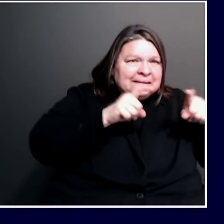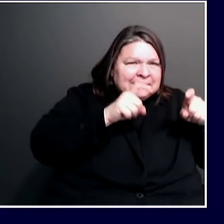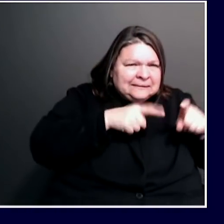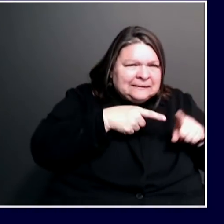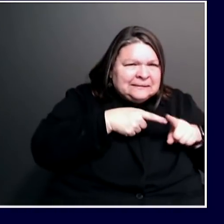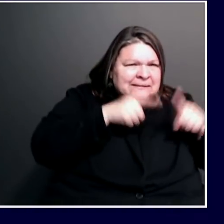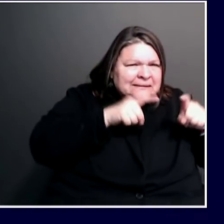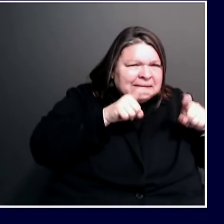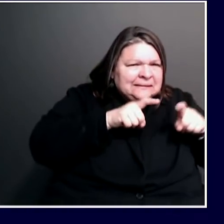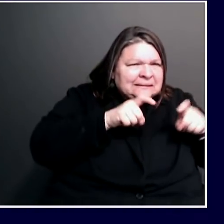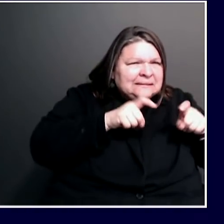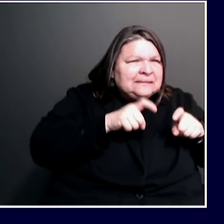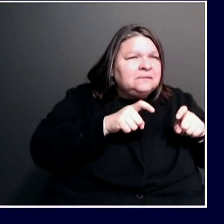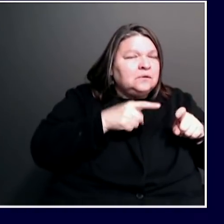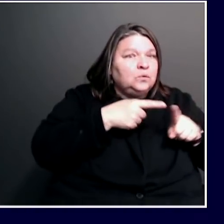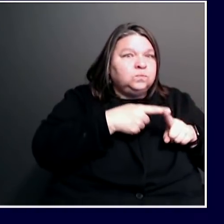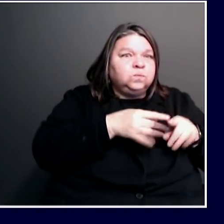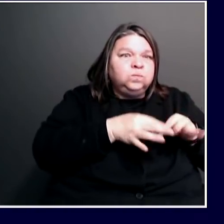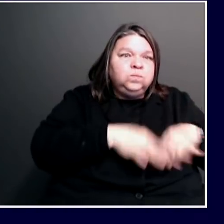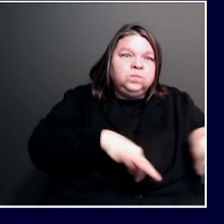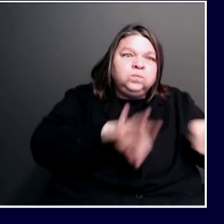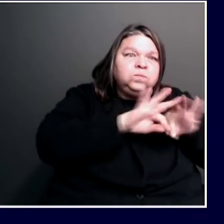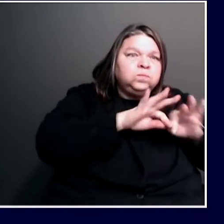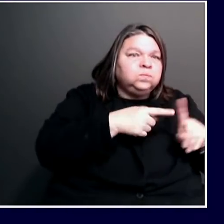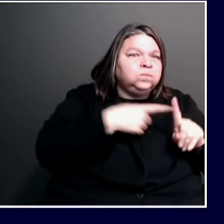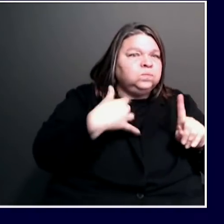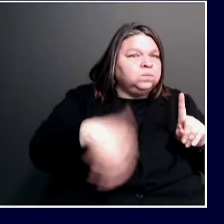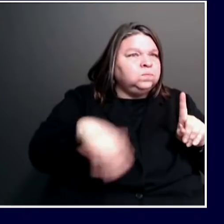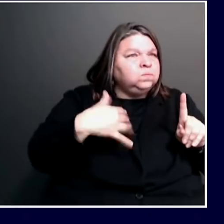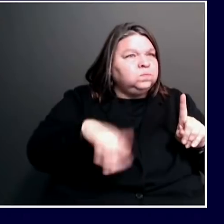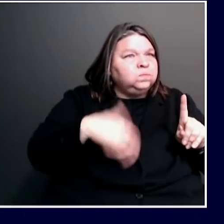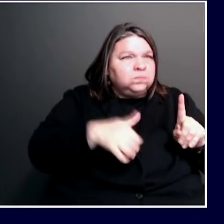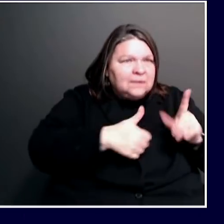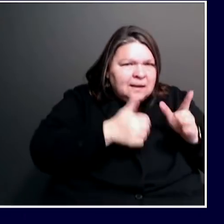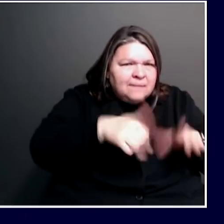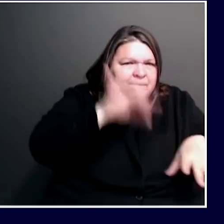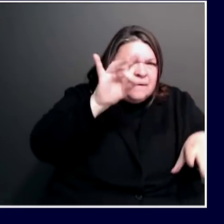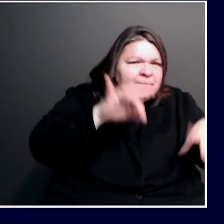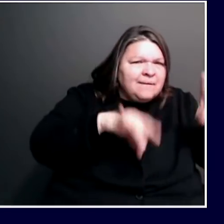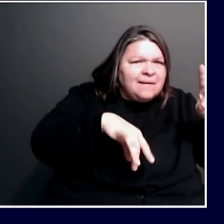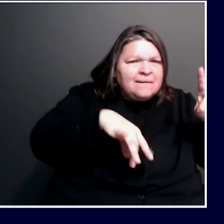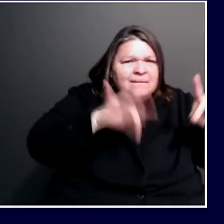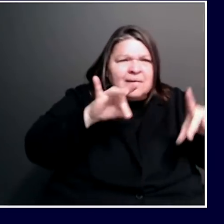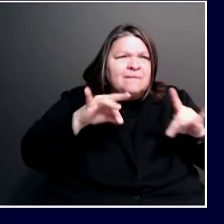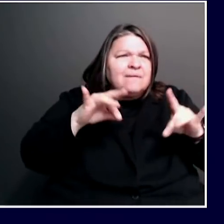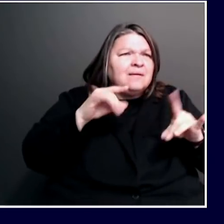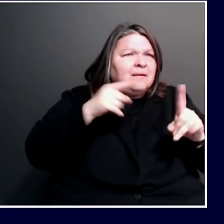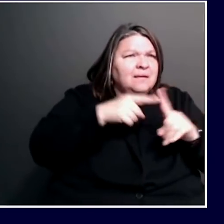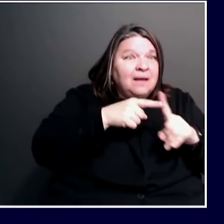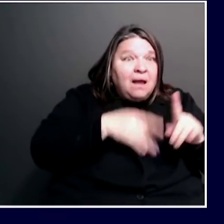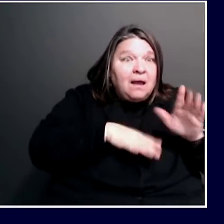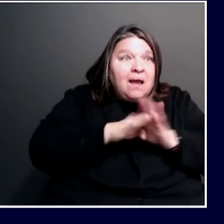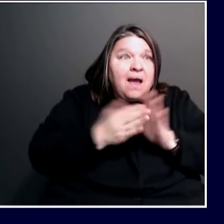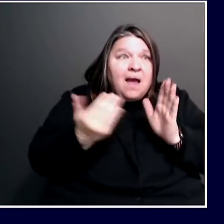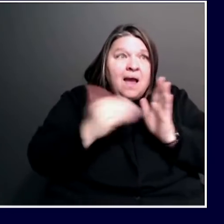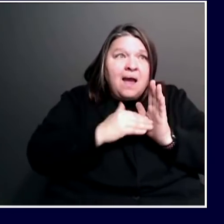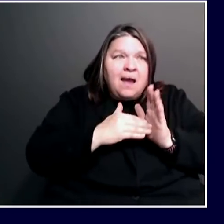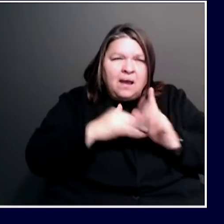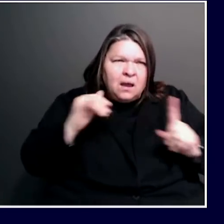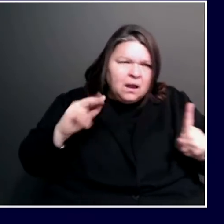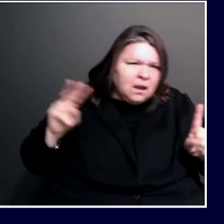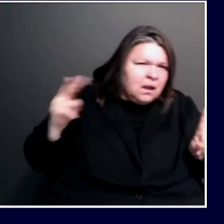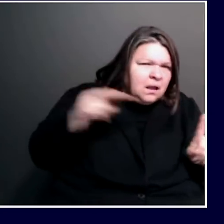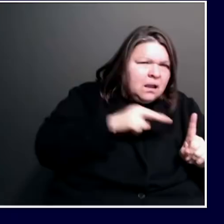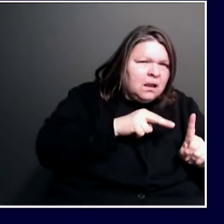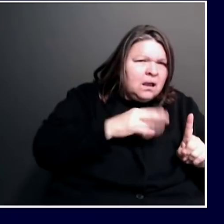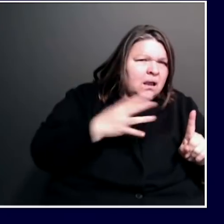really important. These are things that'll help us detect if we ever are in the midst of another surge again. It's too early to tell, and probably too